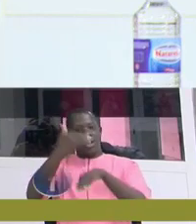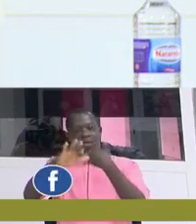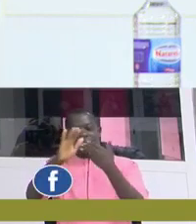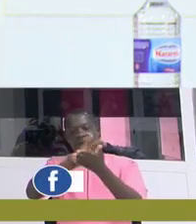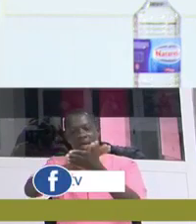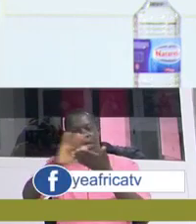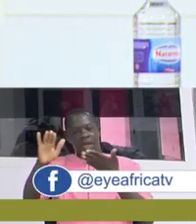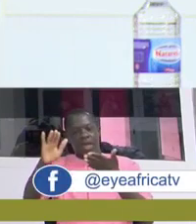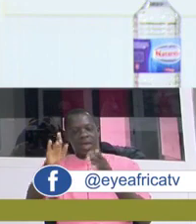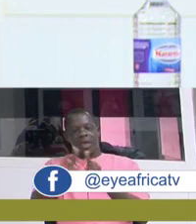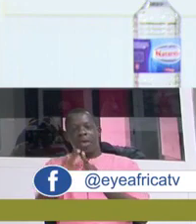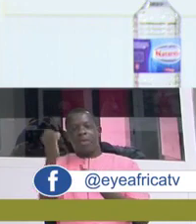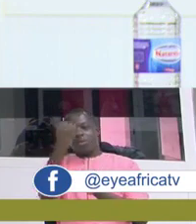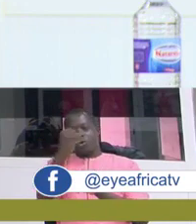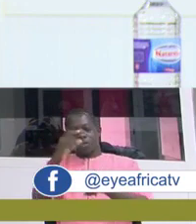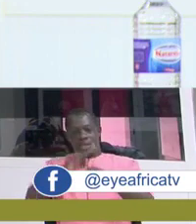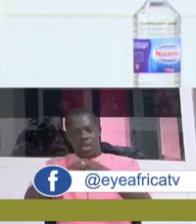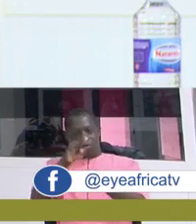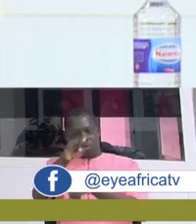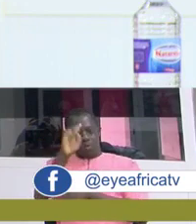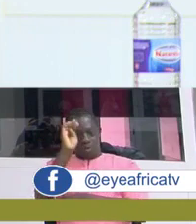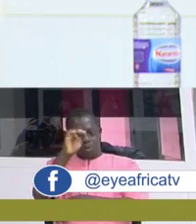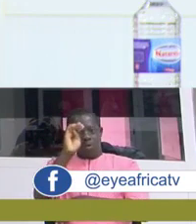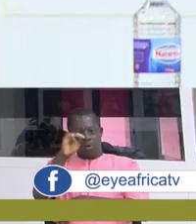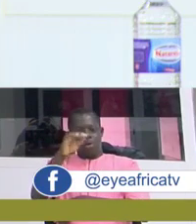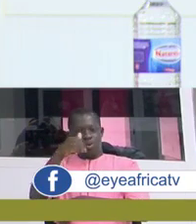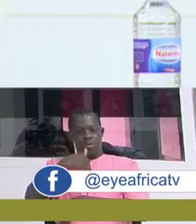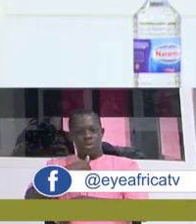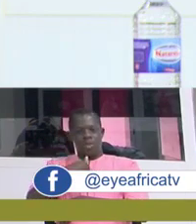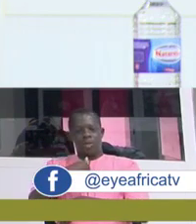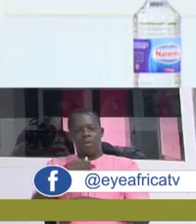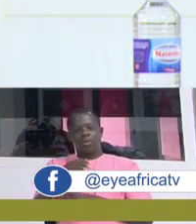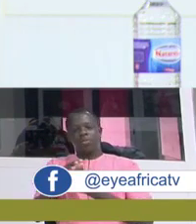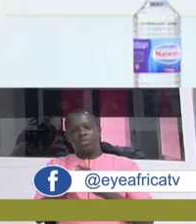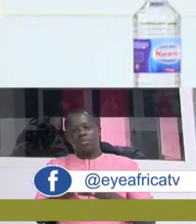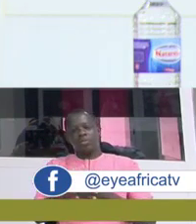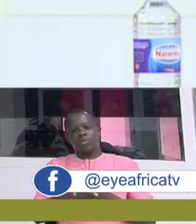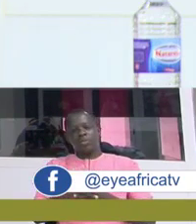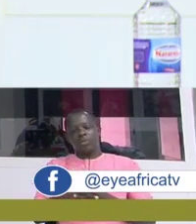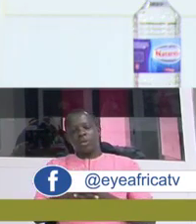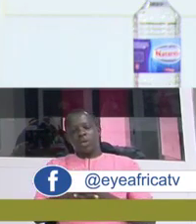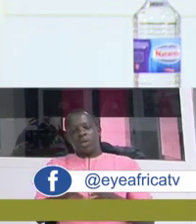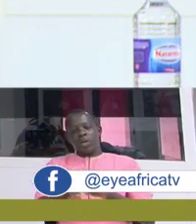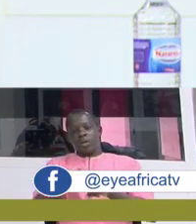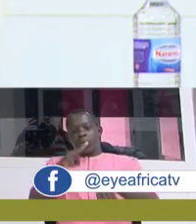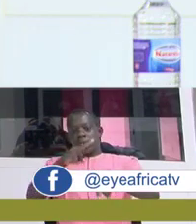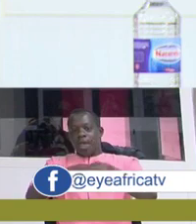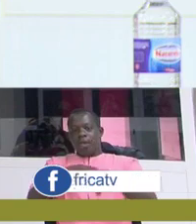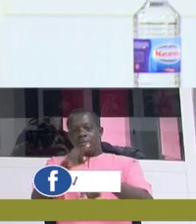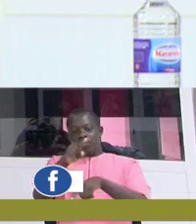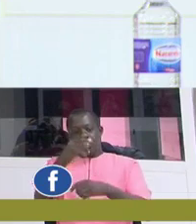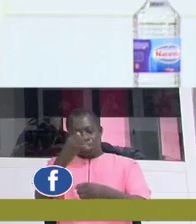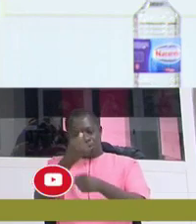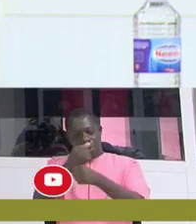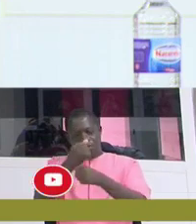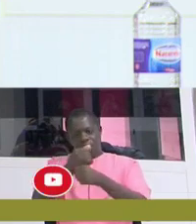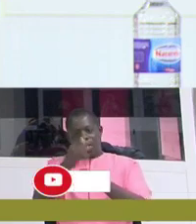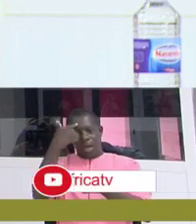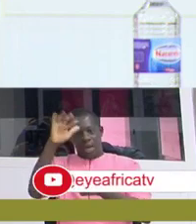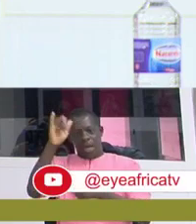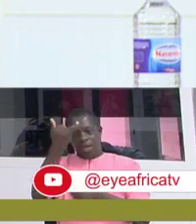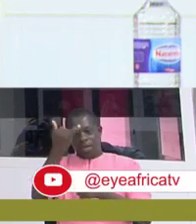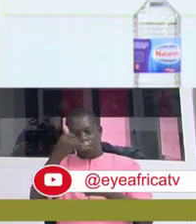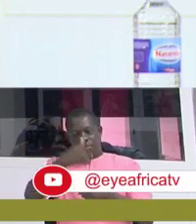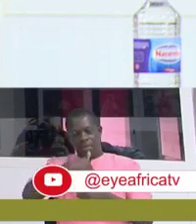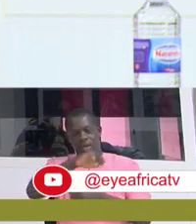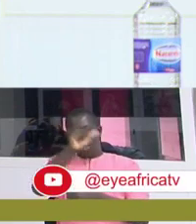Because by the time you were calling me, the time we made this agreement, me and you,